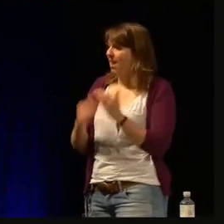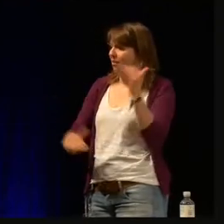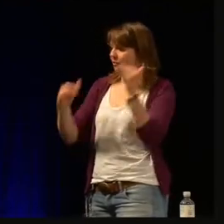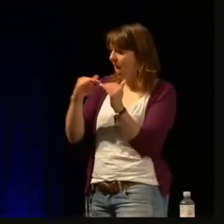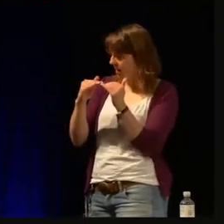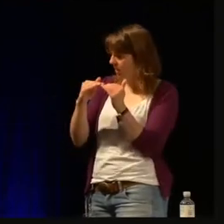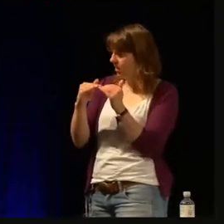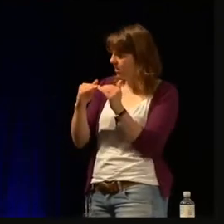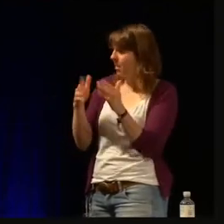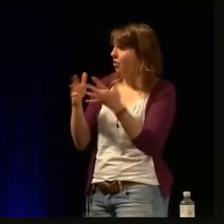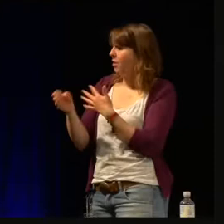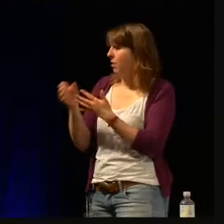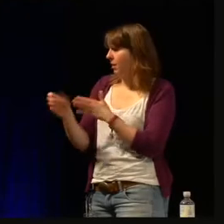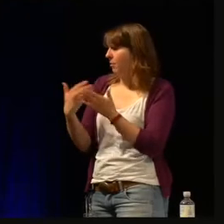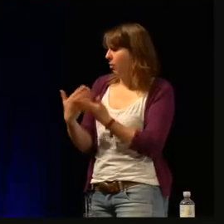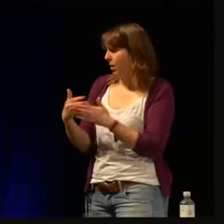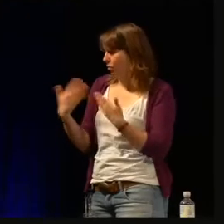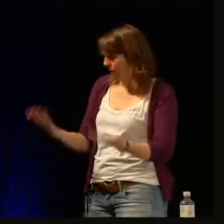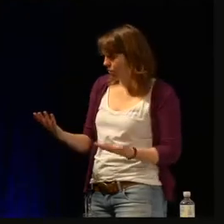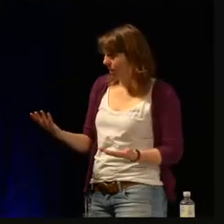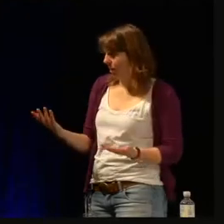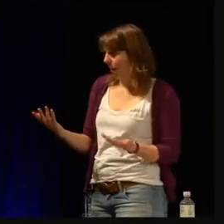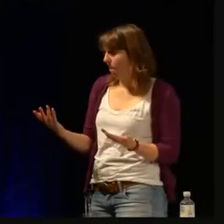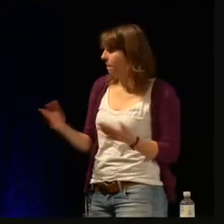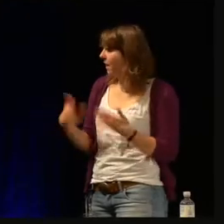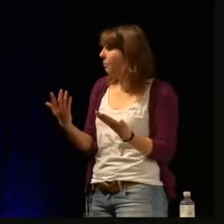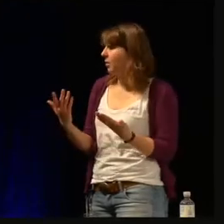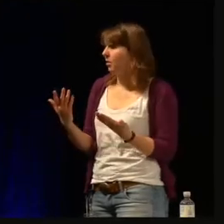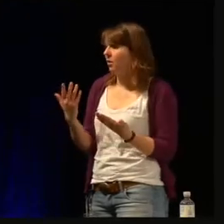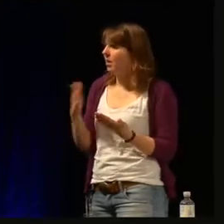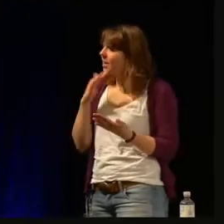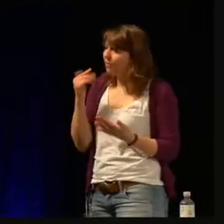fairness, accountability, transparency, machine learning.